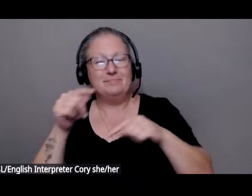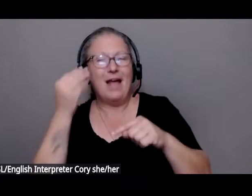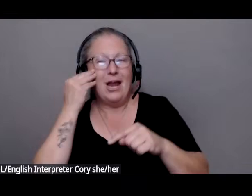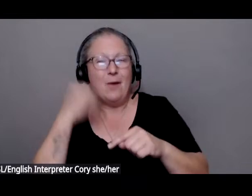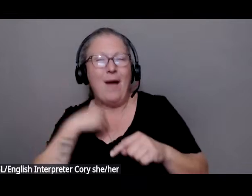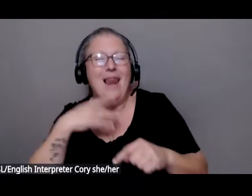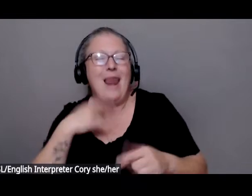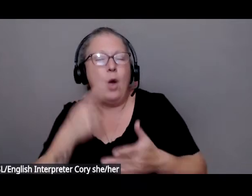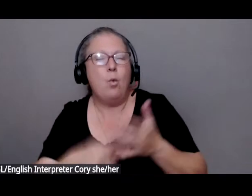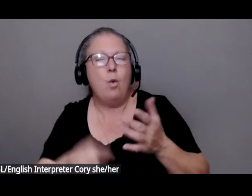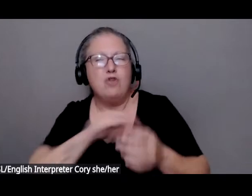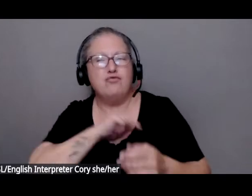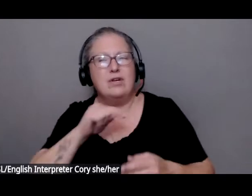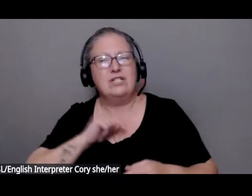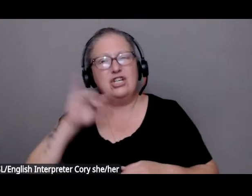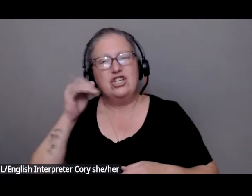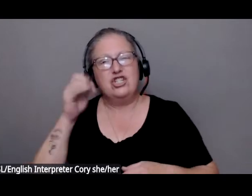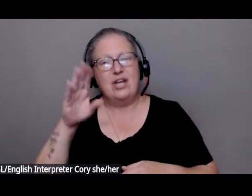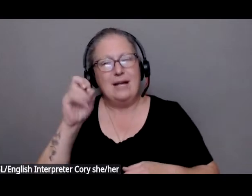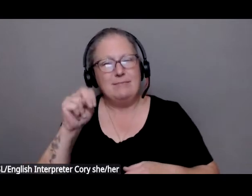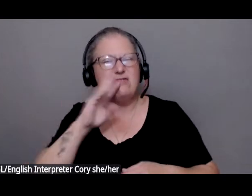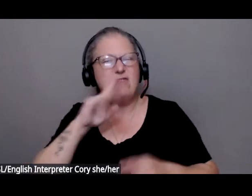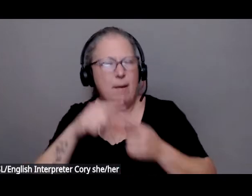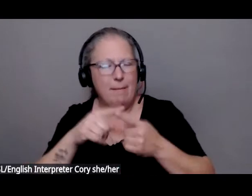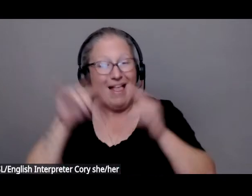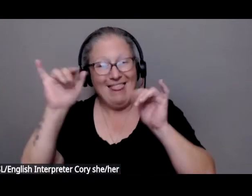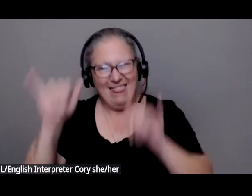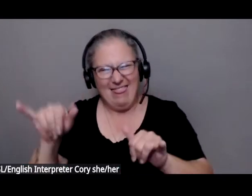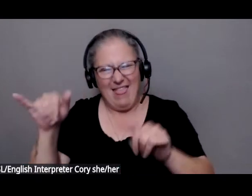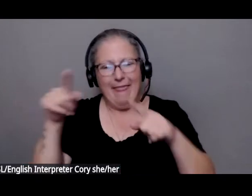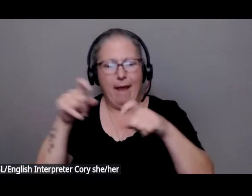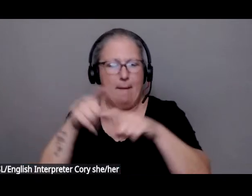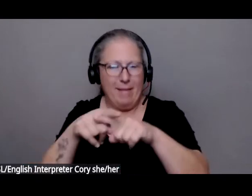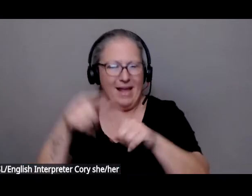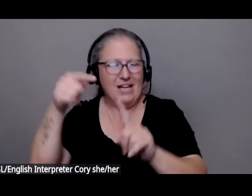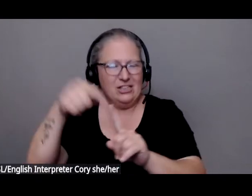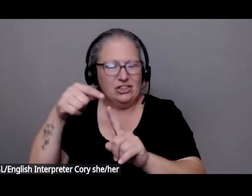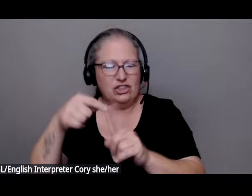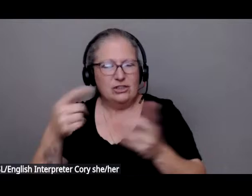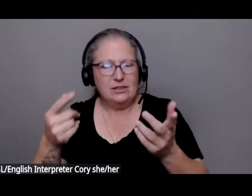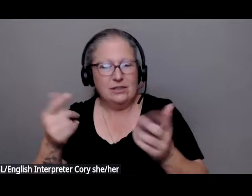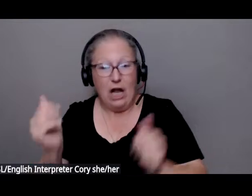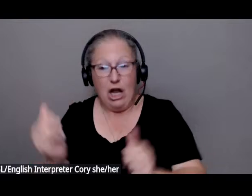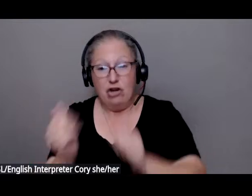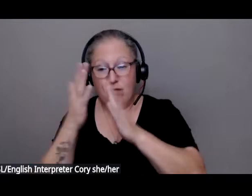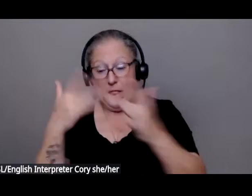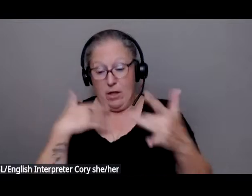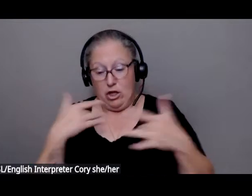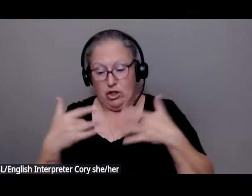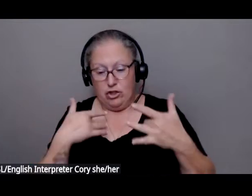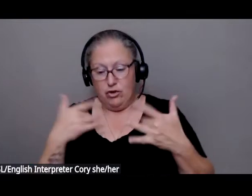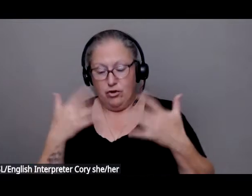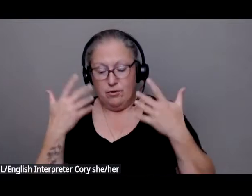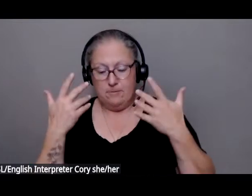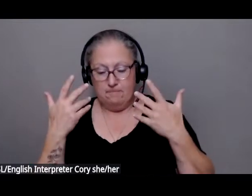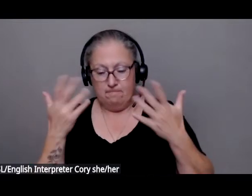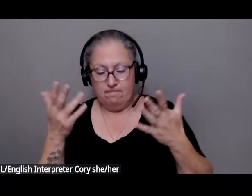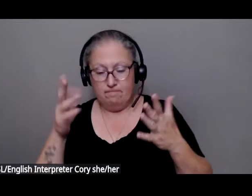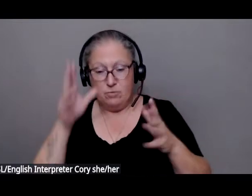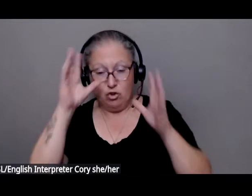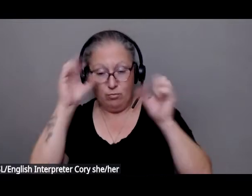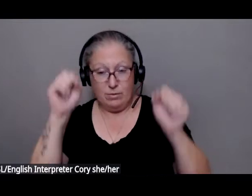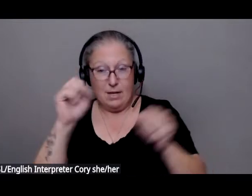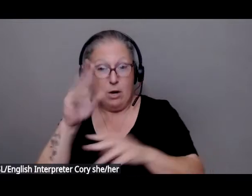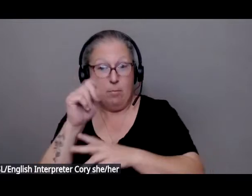what Trustee Jacobs is talking about, and that's where the complication is. To really address the concerns that Superintendent Booker